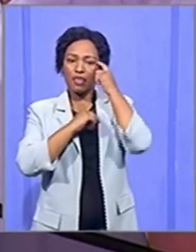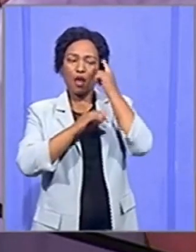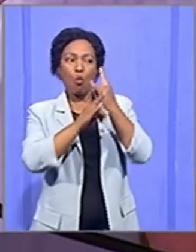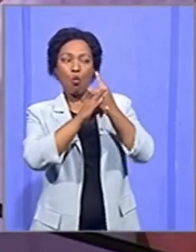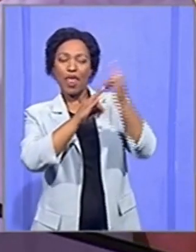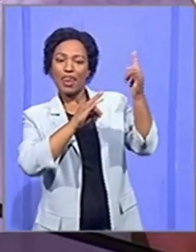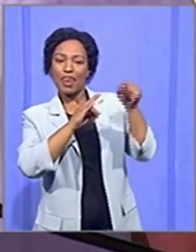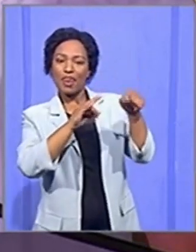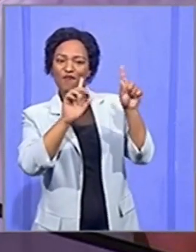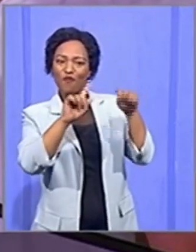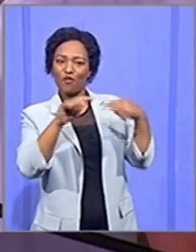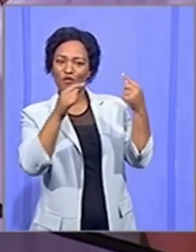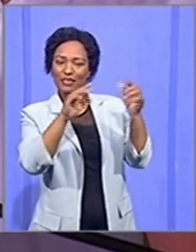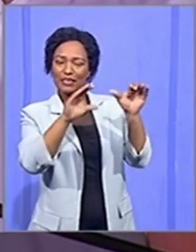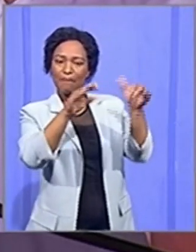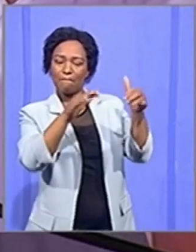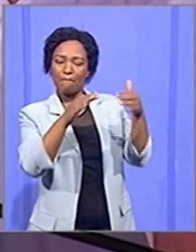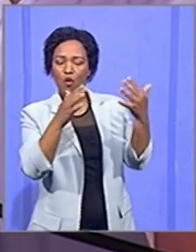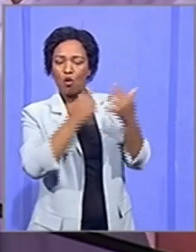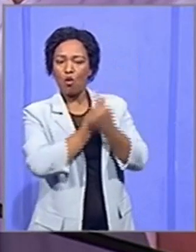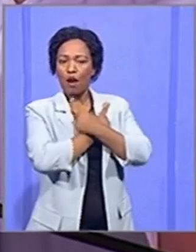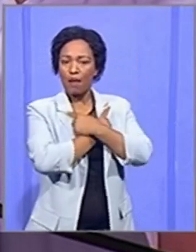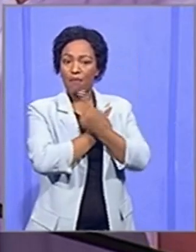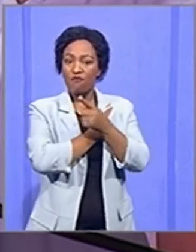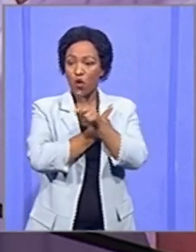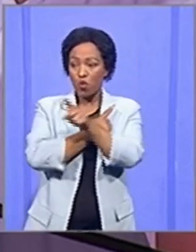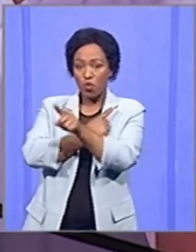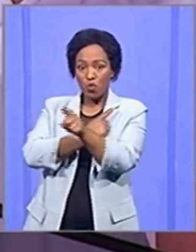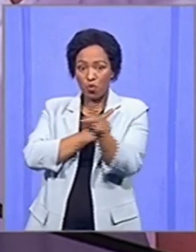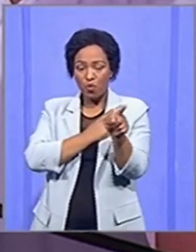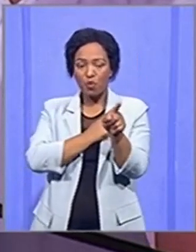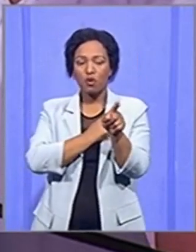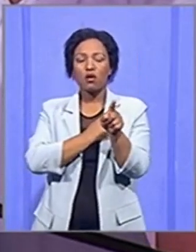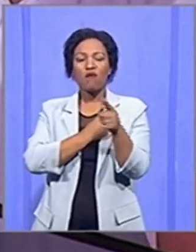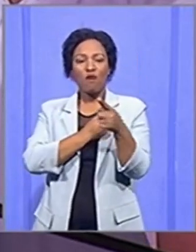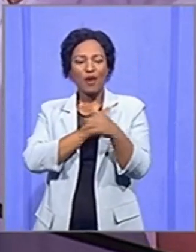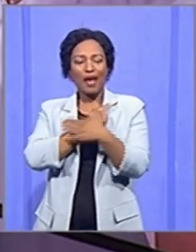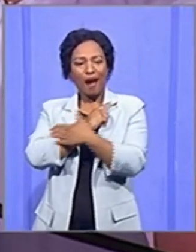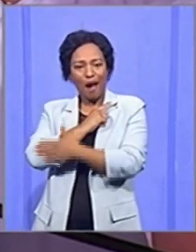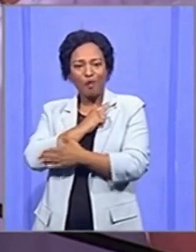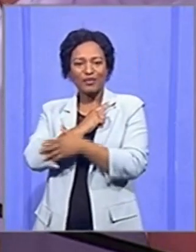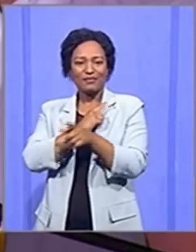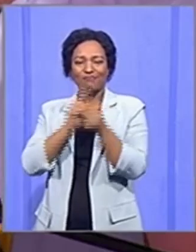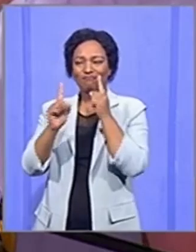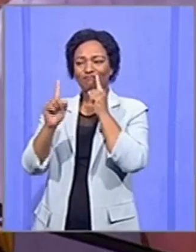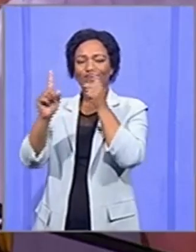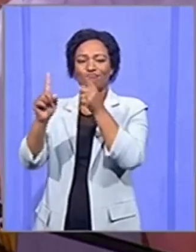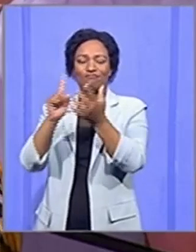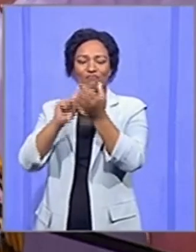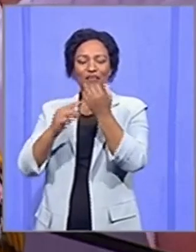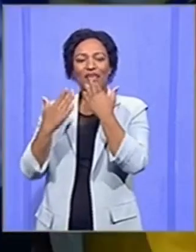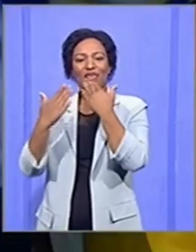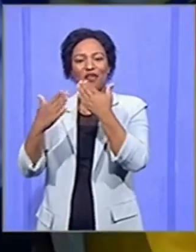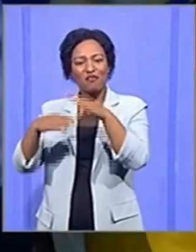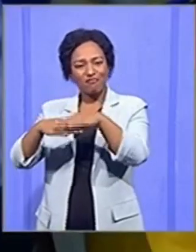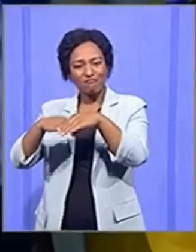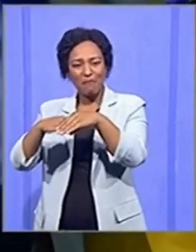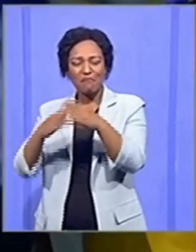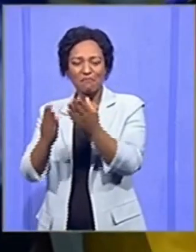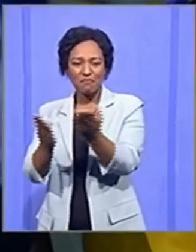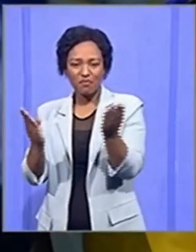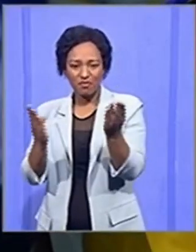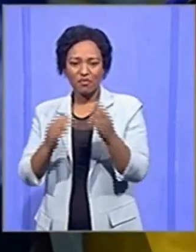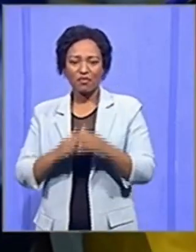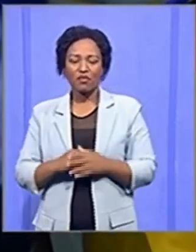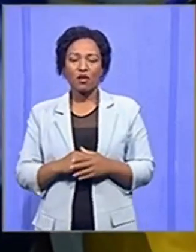club. For you, it's about the aspirations of the country. Thank you very much and congratulations. When you go out